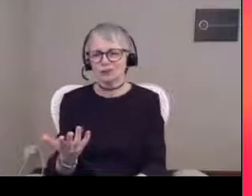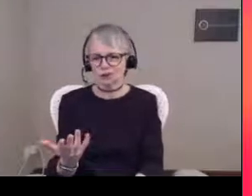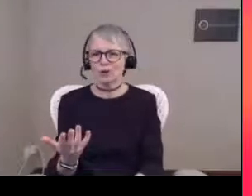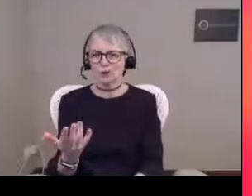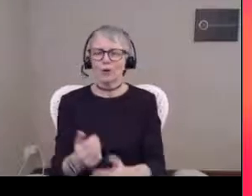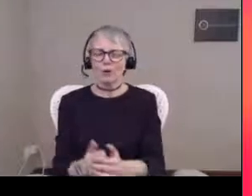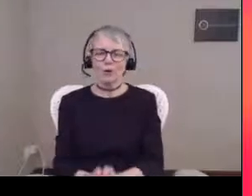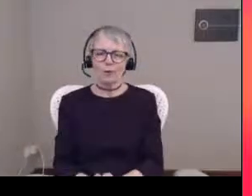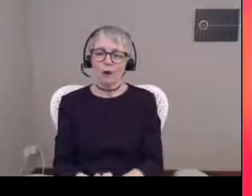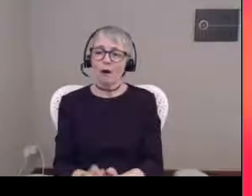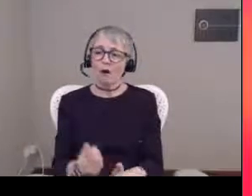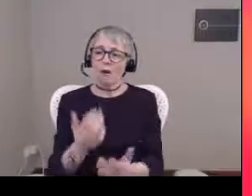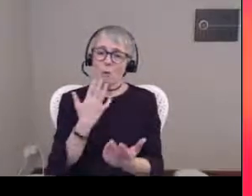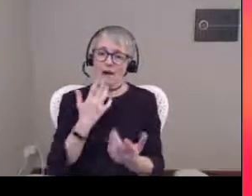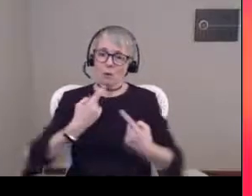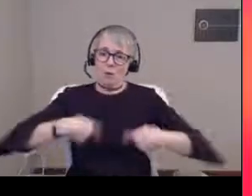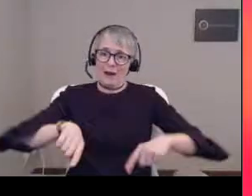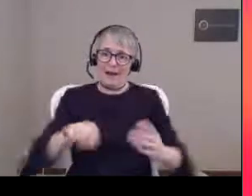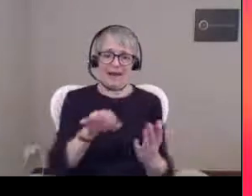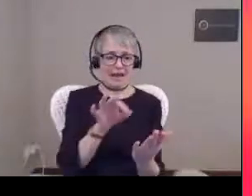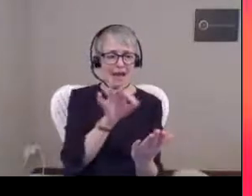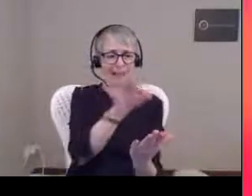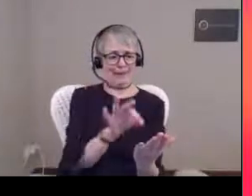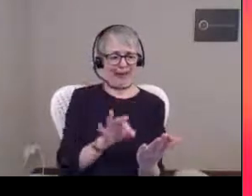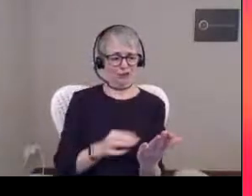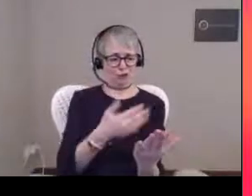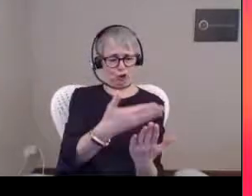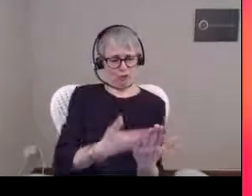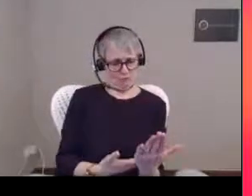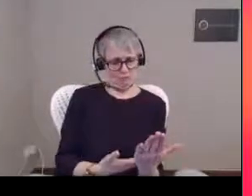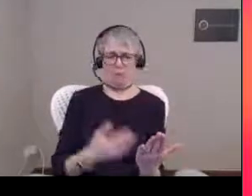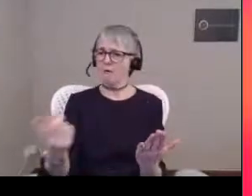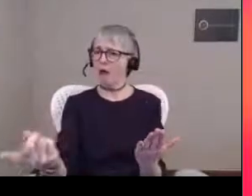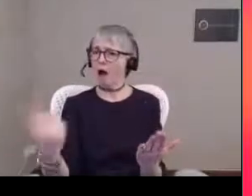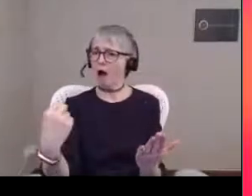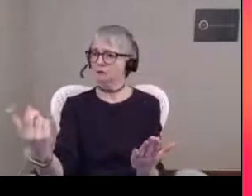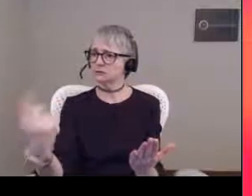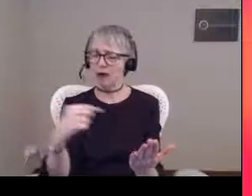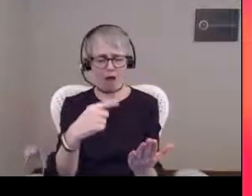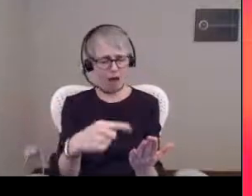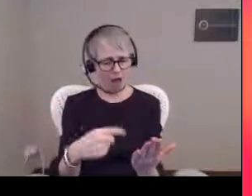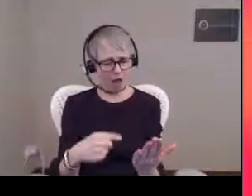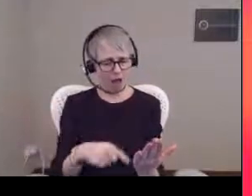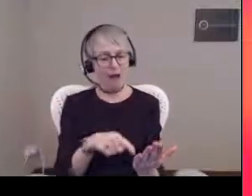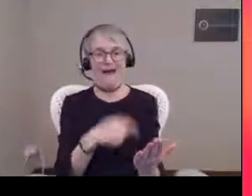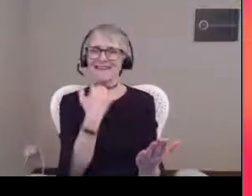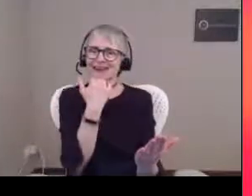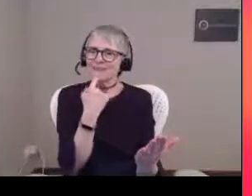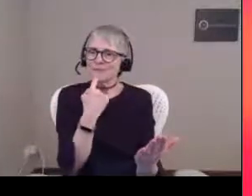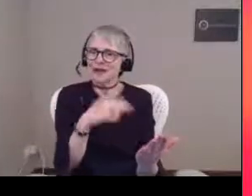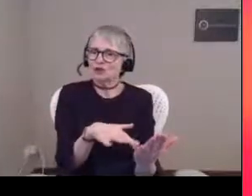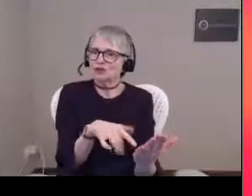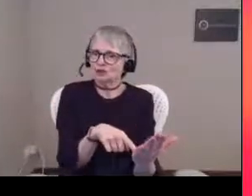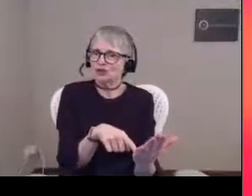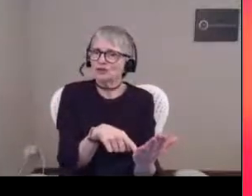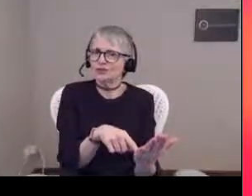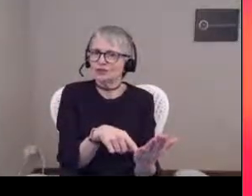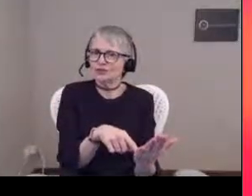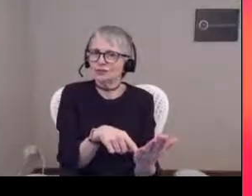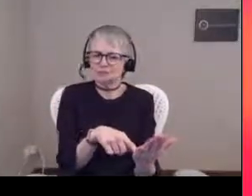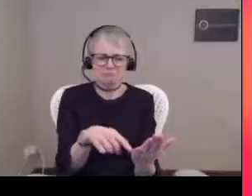the application questions and understanding a little bit around those questions around diversity and inclusion in the application process. Just asking, why do you want to do